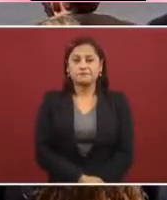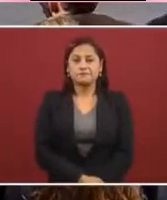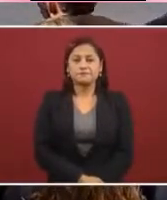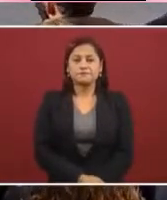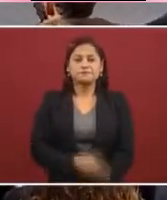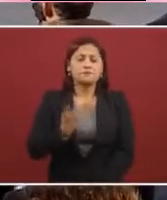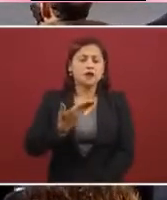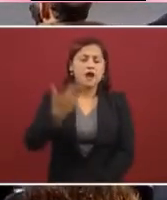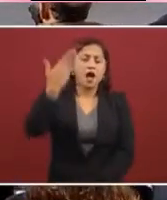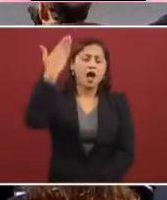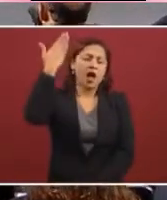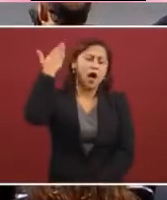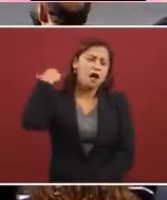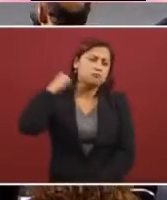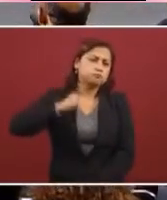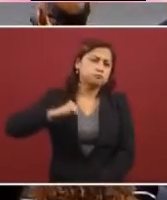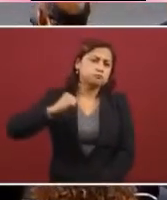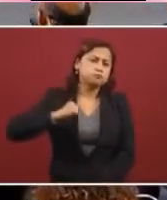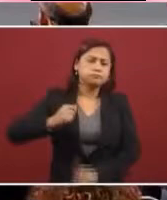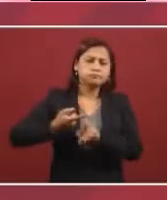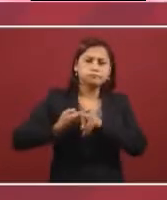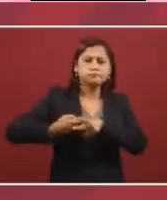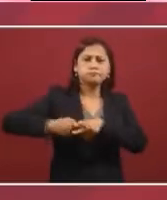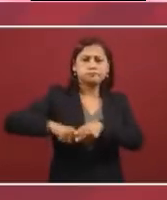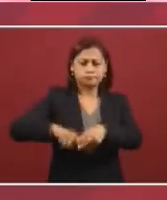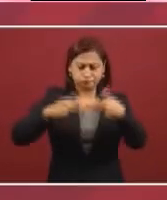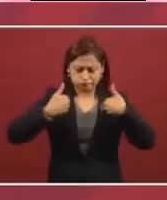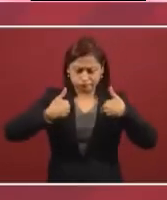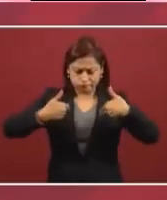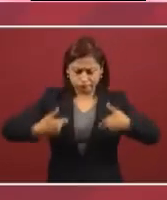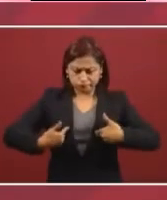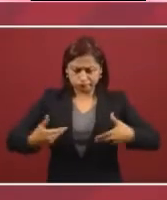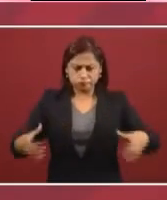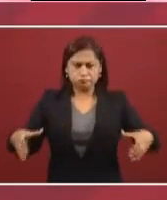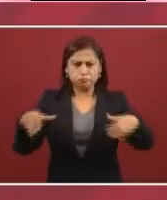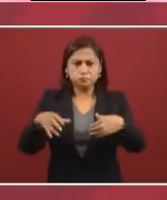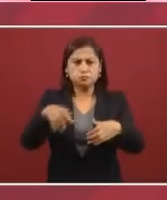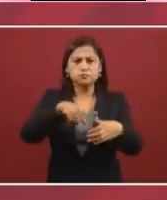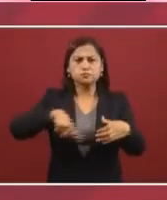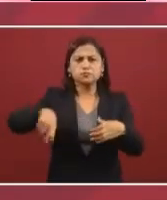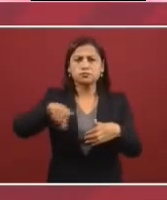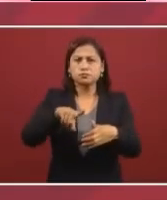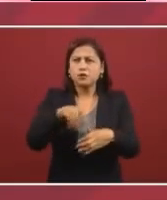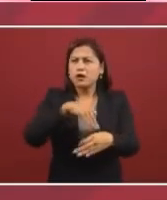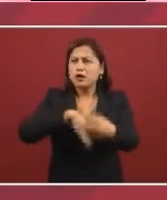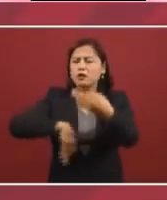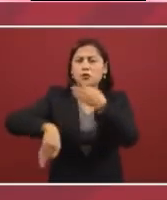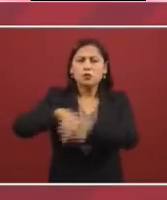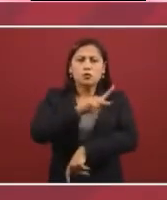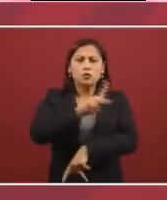From the initiation of humanity, all of us are migrants.